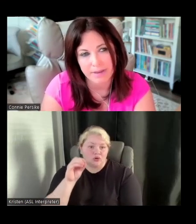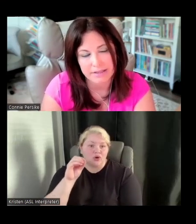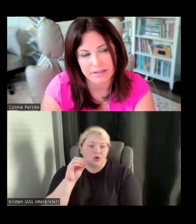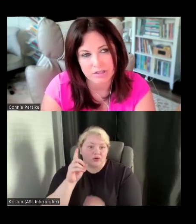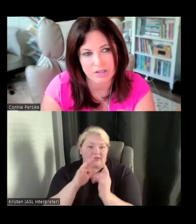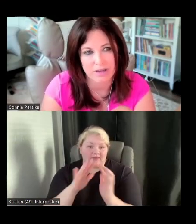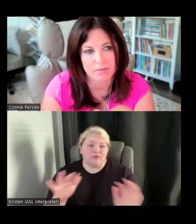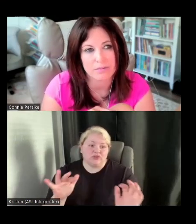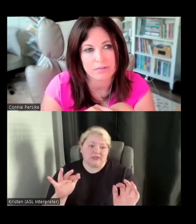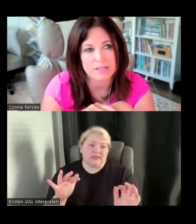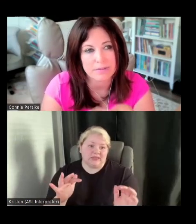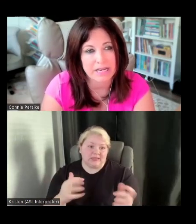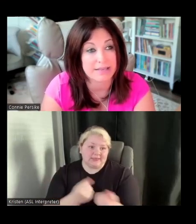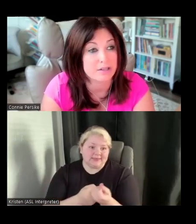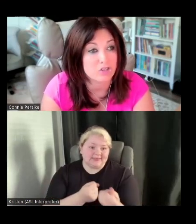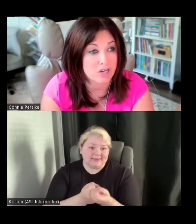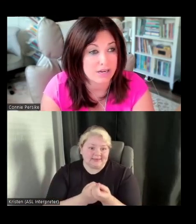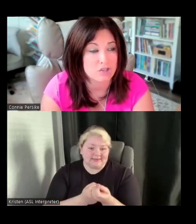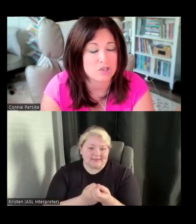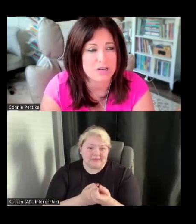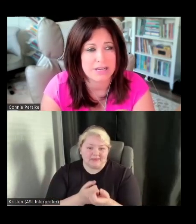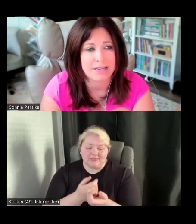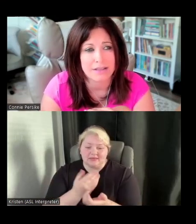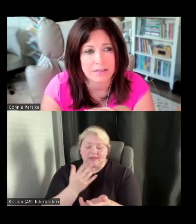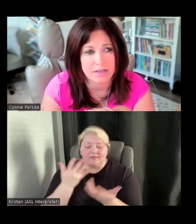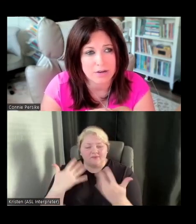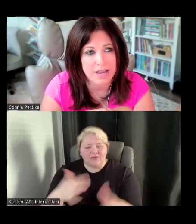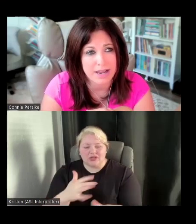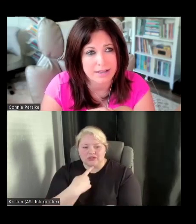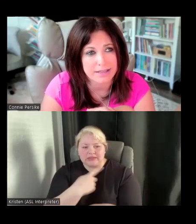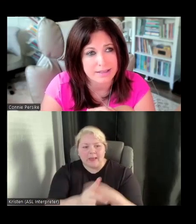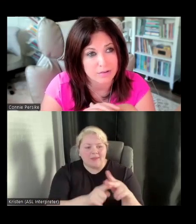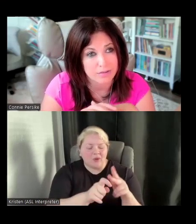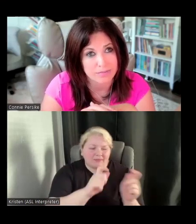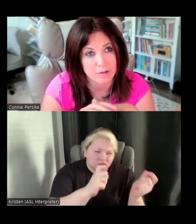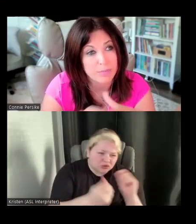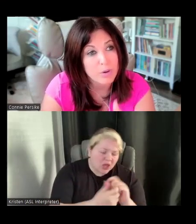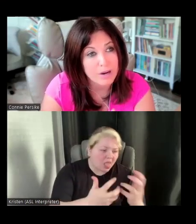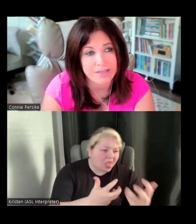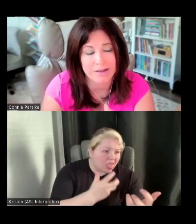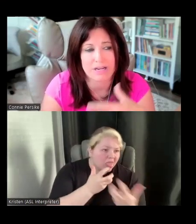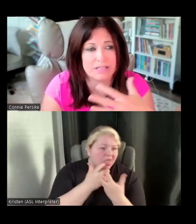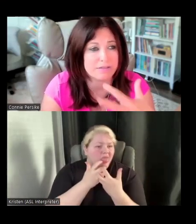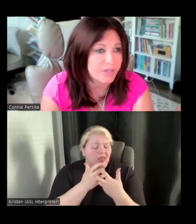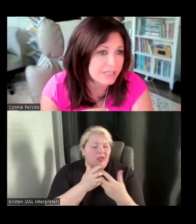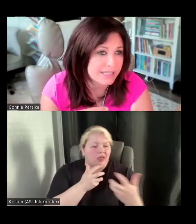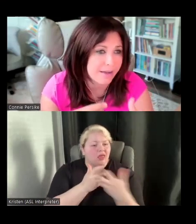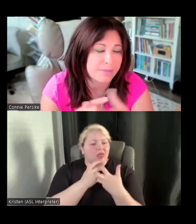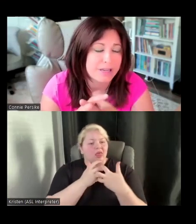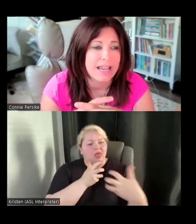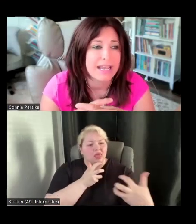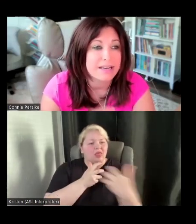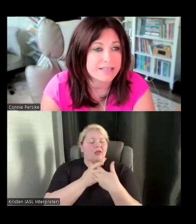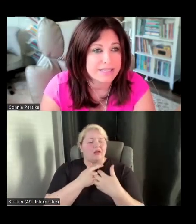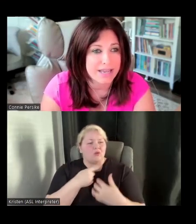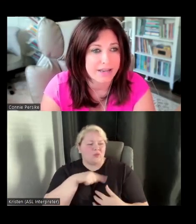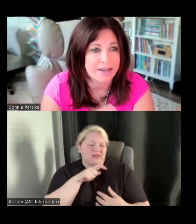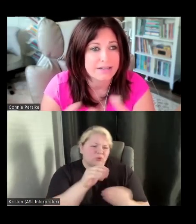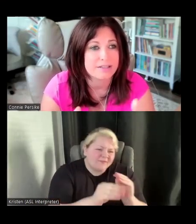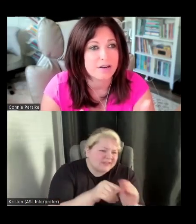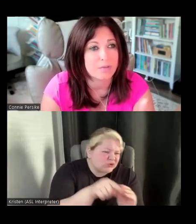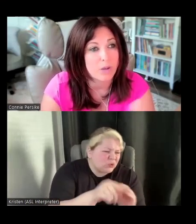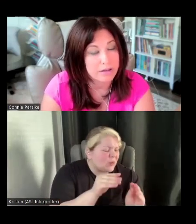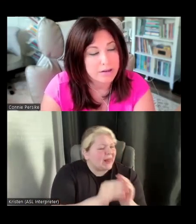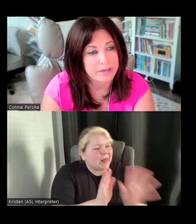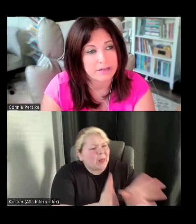this message that somebody has to change, that they're not, that they're broken, that we need to fix them, and